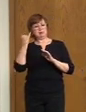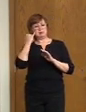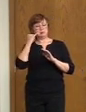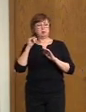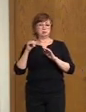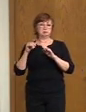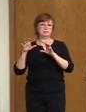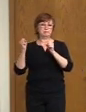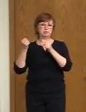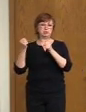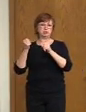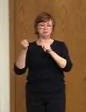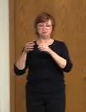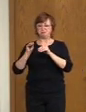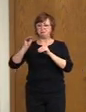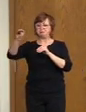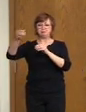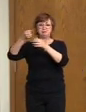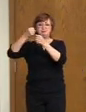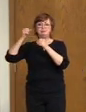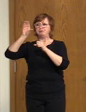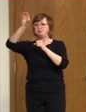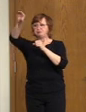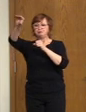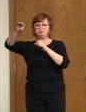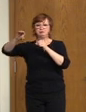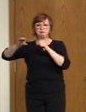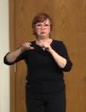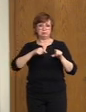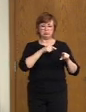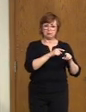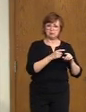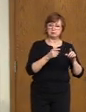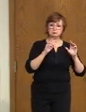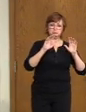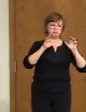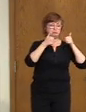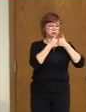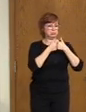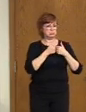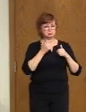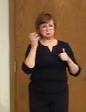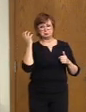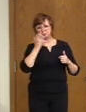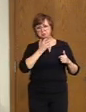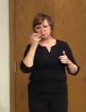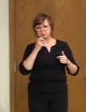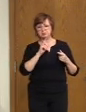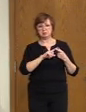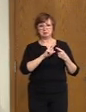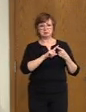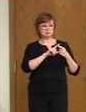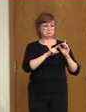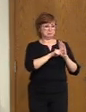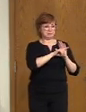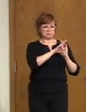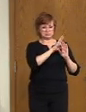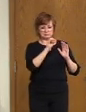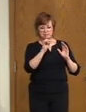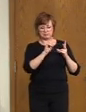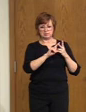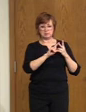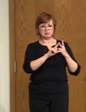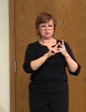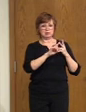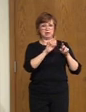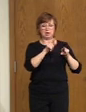And because of the other logistical rules in terms of how long the vaccine will